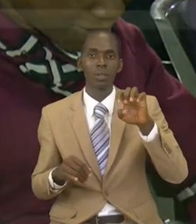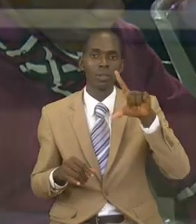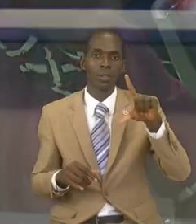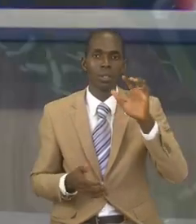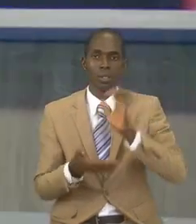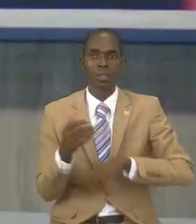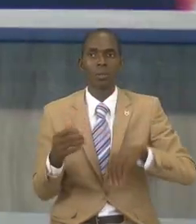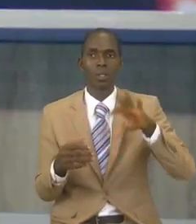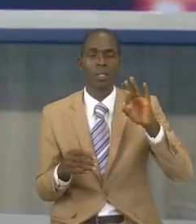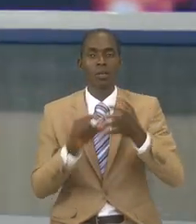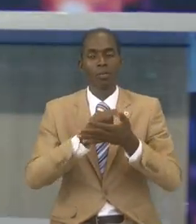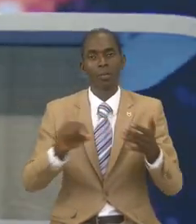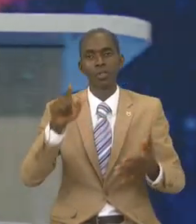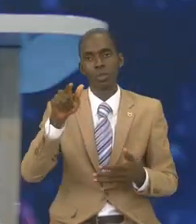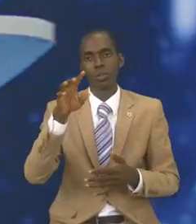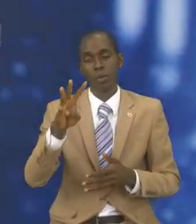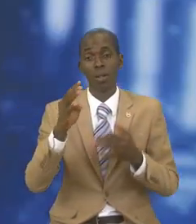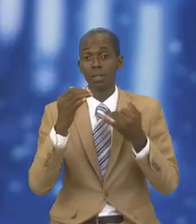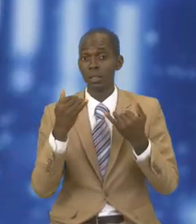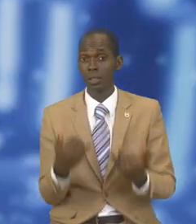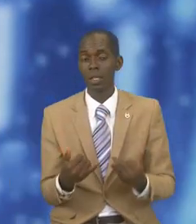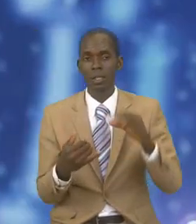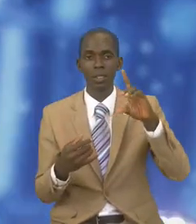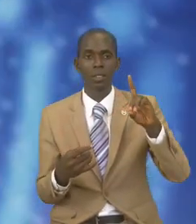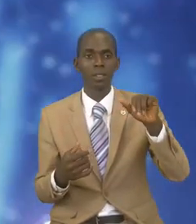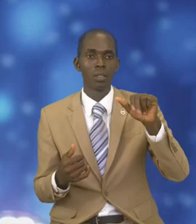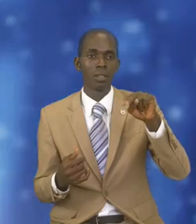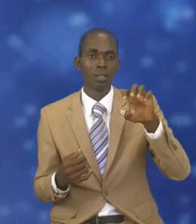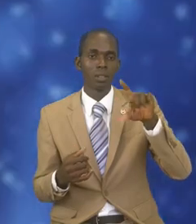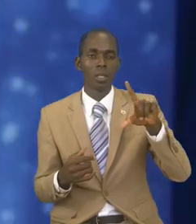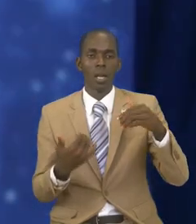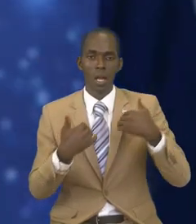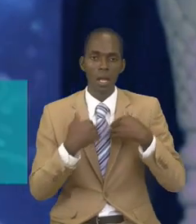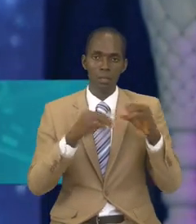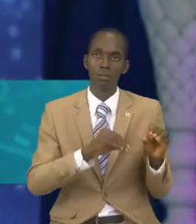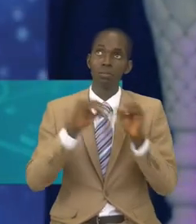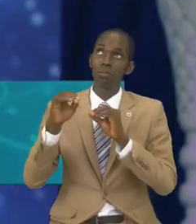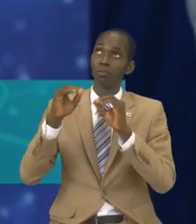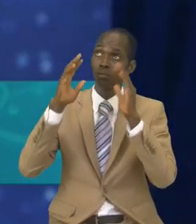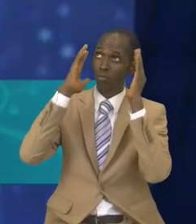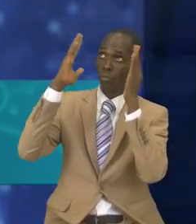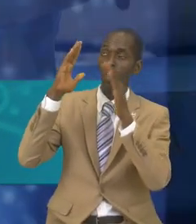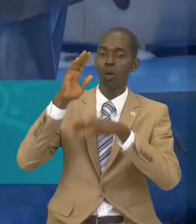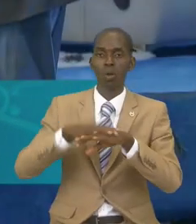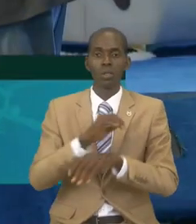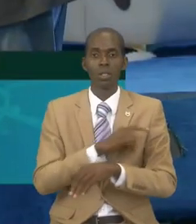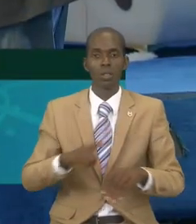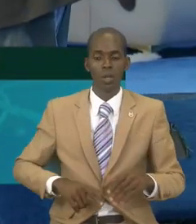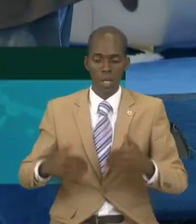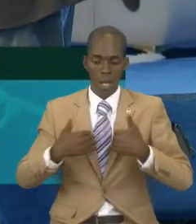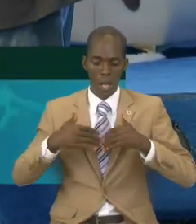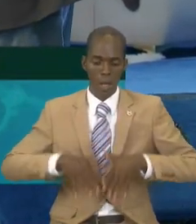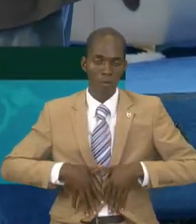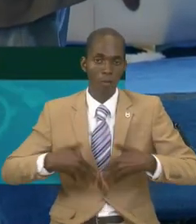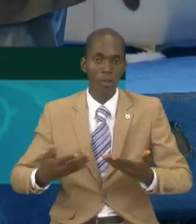reading from verse 24 now. Daniel had set his face before the Lord. He had confessed the sin of